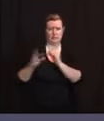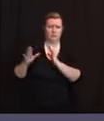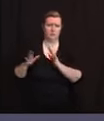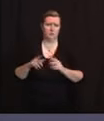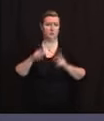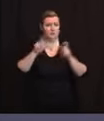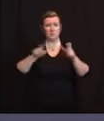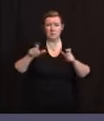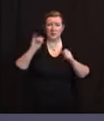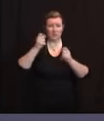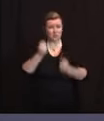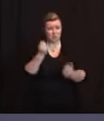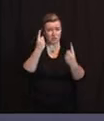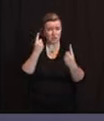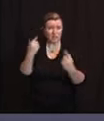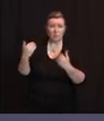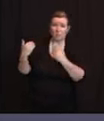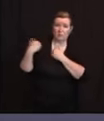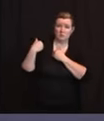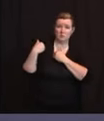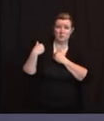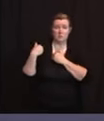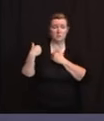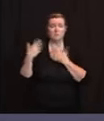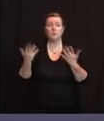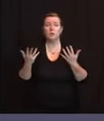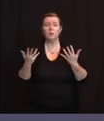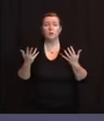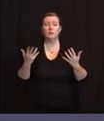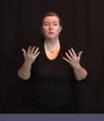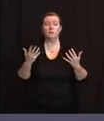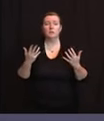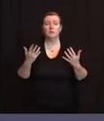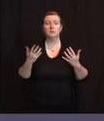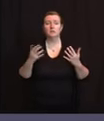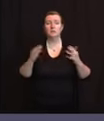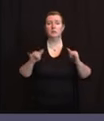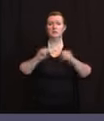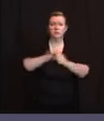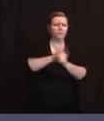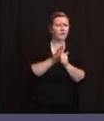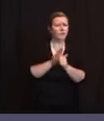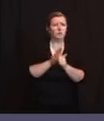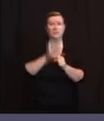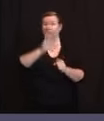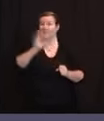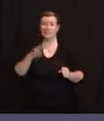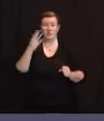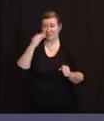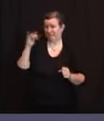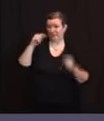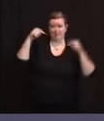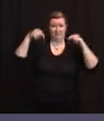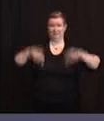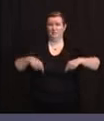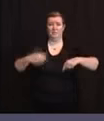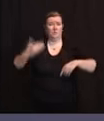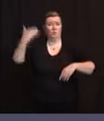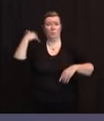had in this, and that we were dealing with something we had never dealt with before. This is not a time to blame